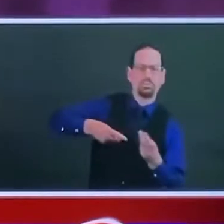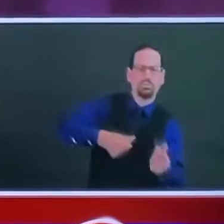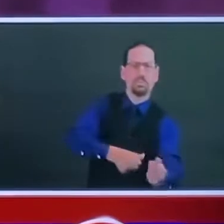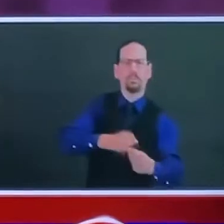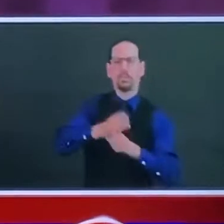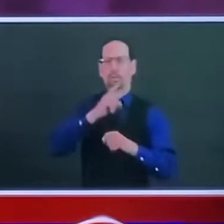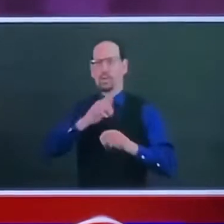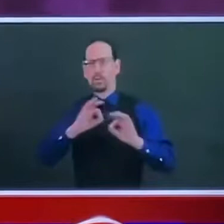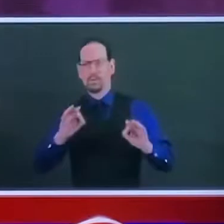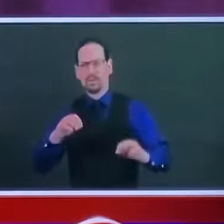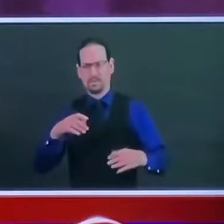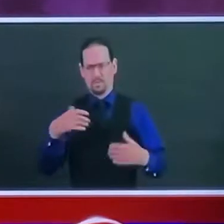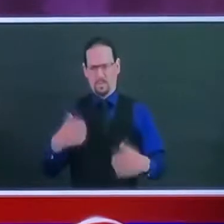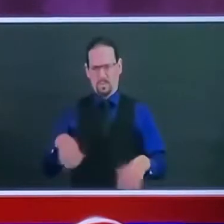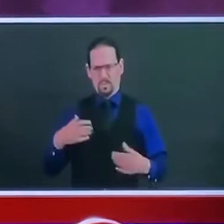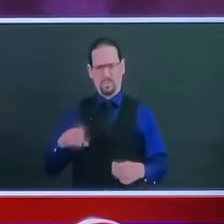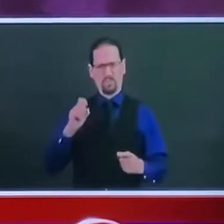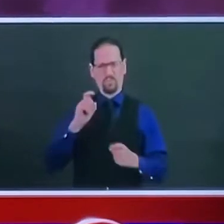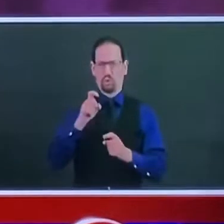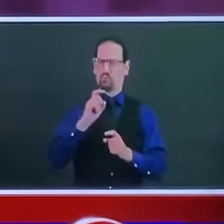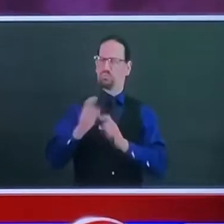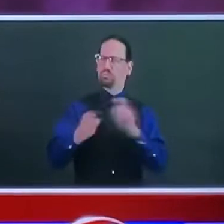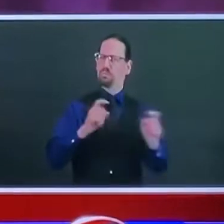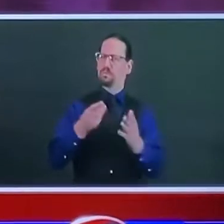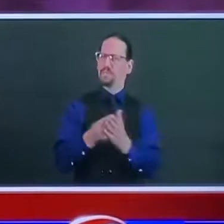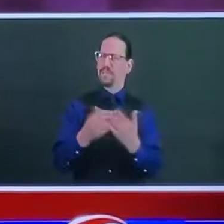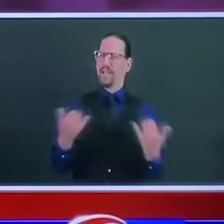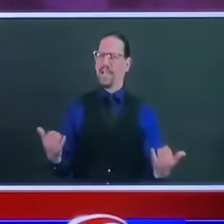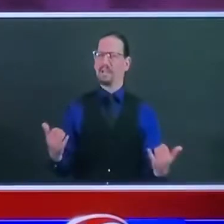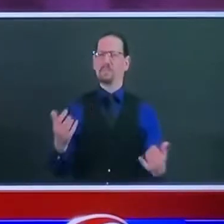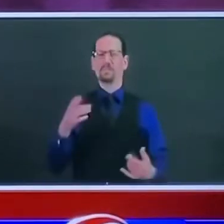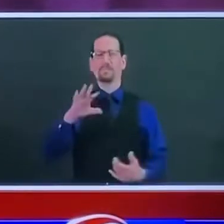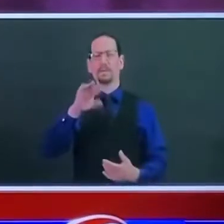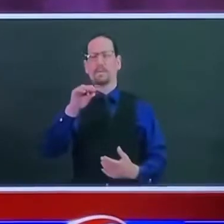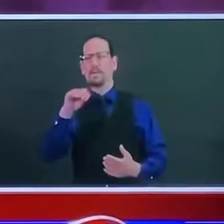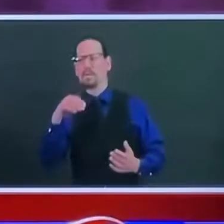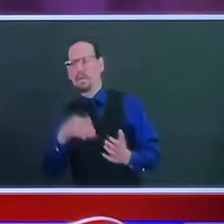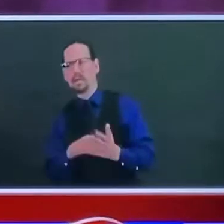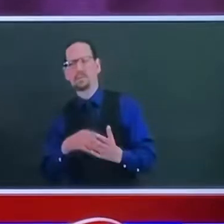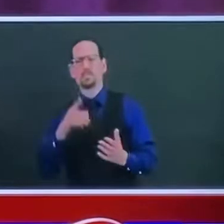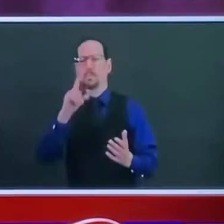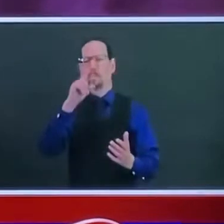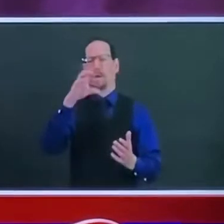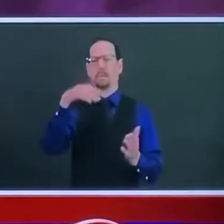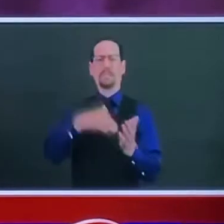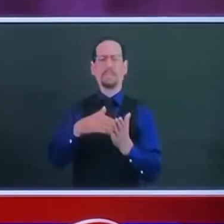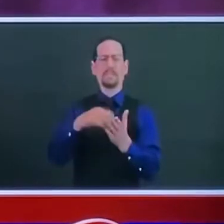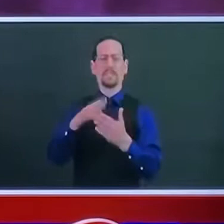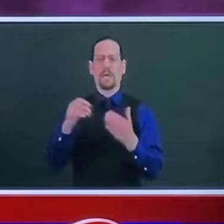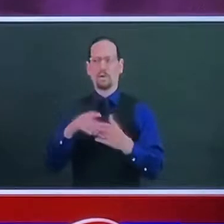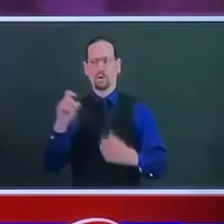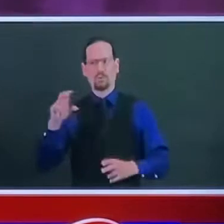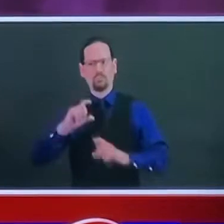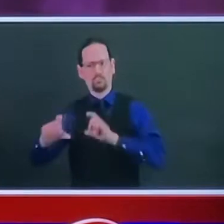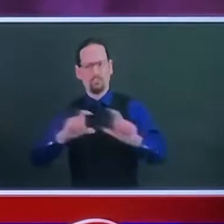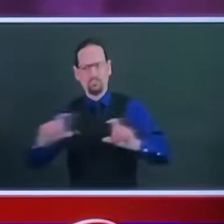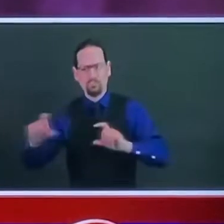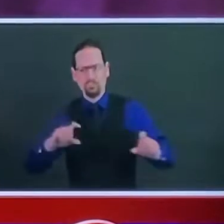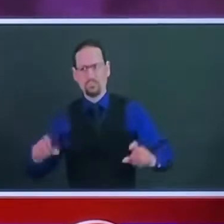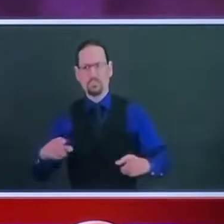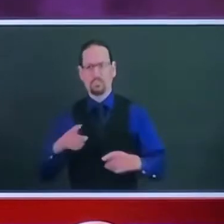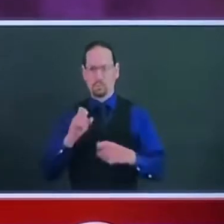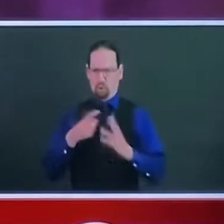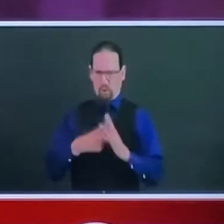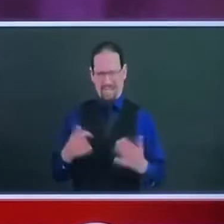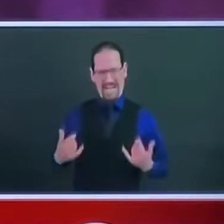right now, and for those that are looking at 50% allocate capacity on restaurants or whatever, to get that money out the door now. There's